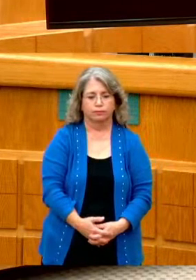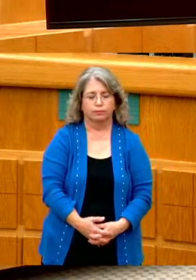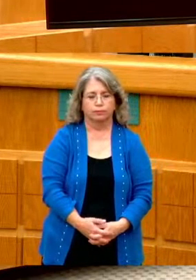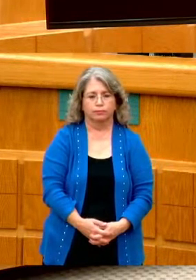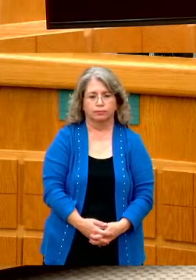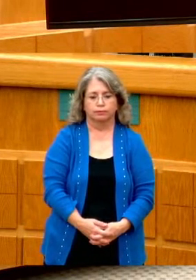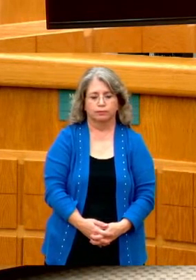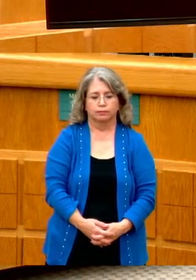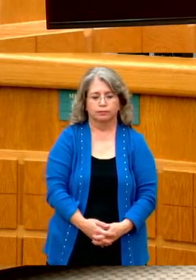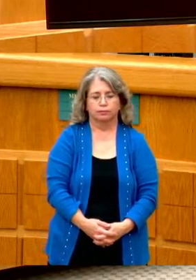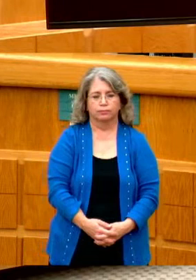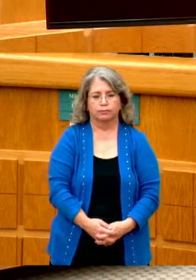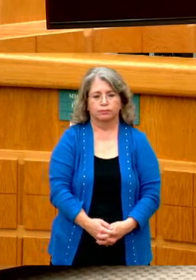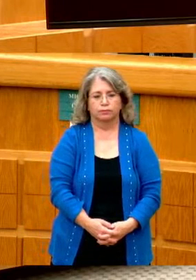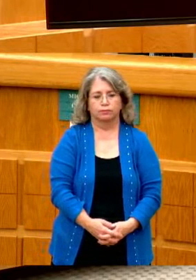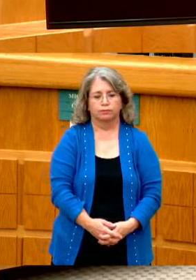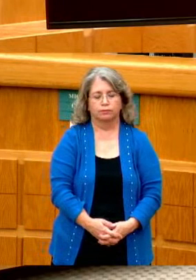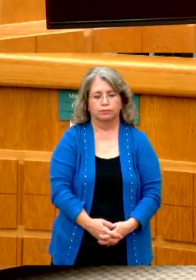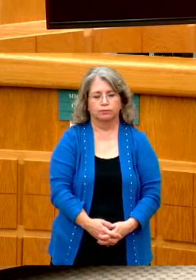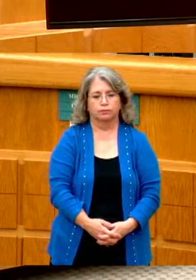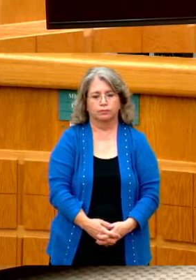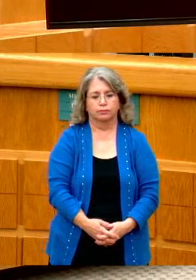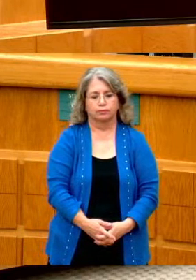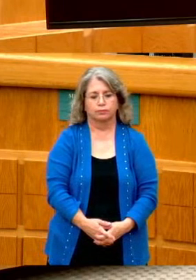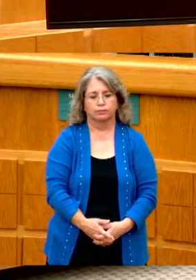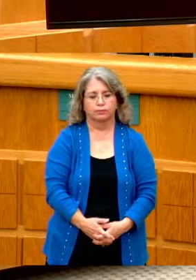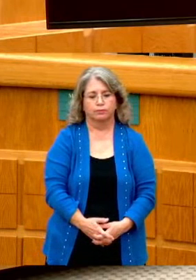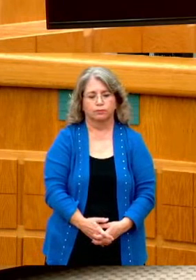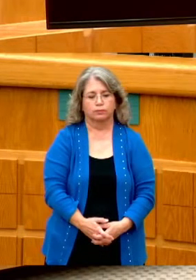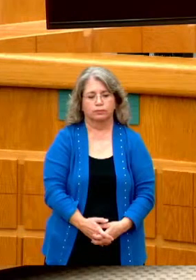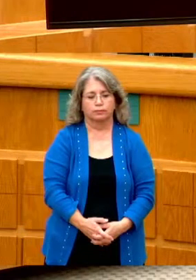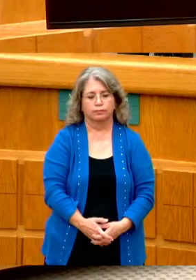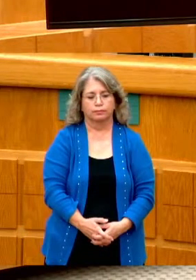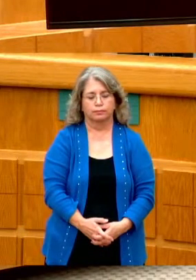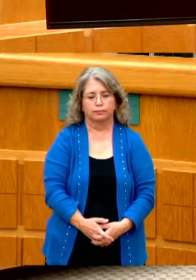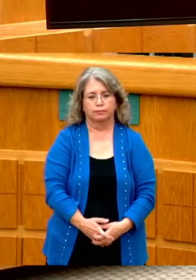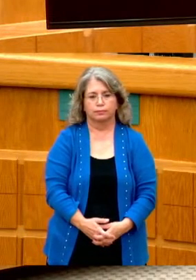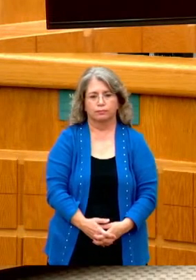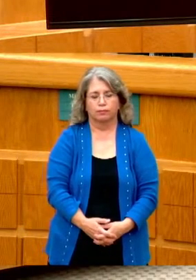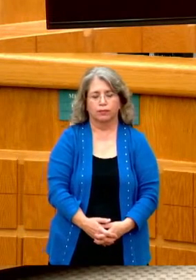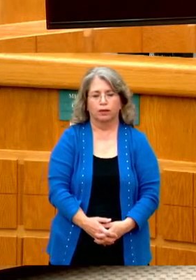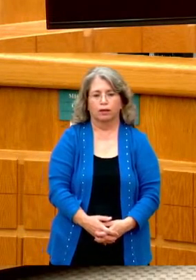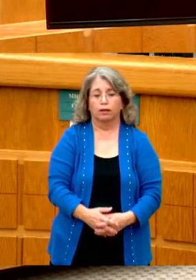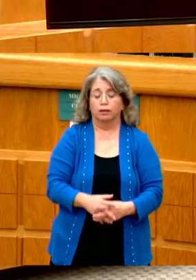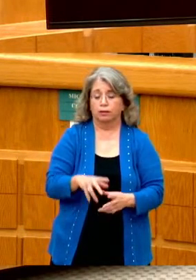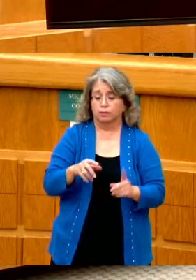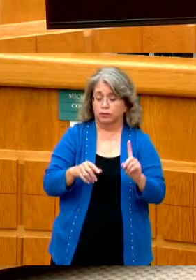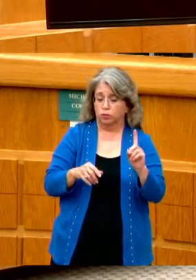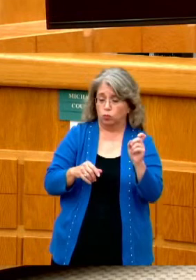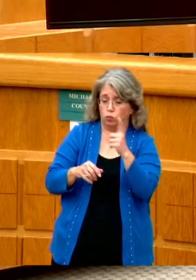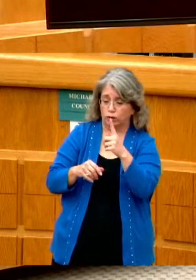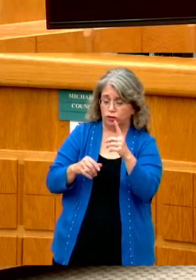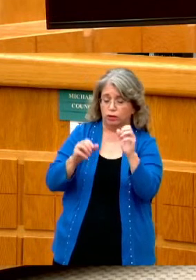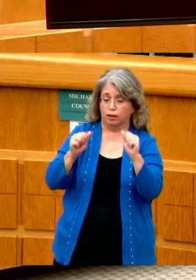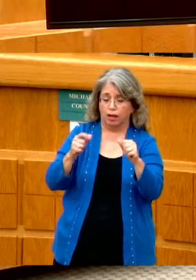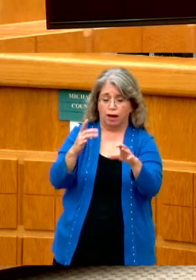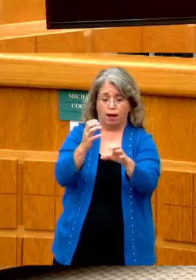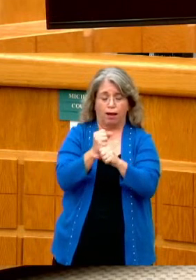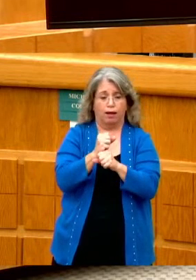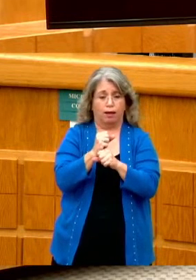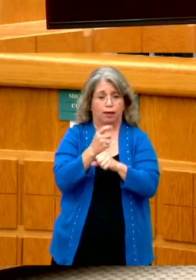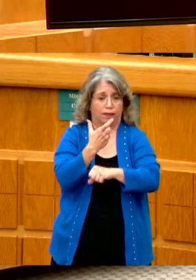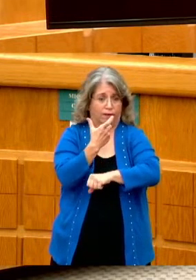14 días antes de recibir la vacuna contra el COVID-19. Can I get the COVID-19 vaccine if I already